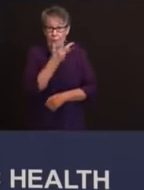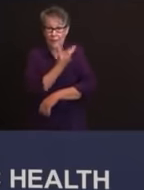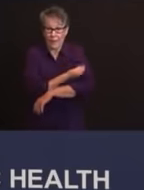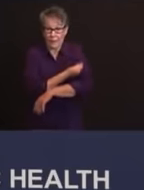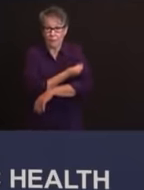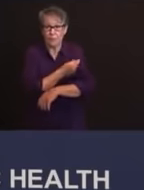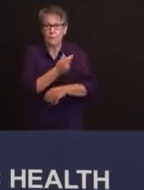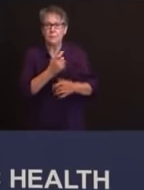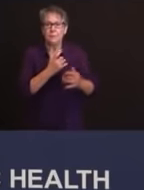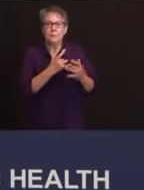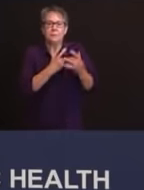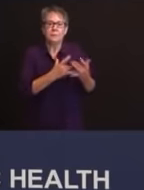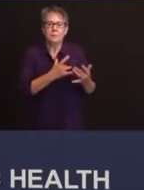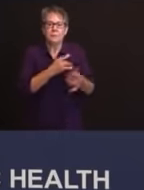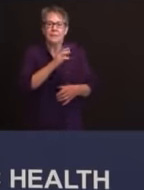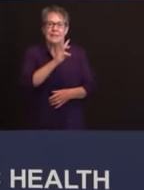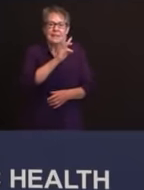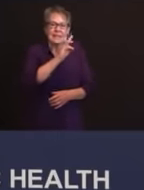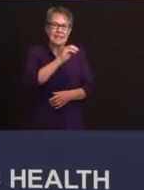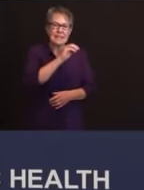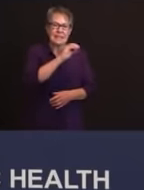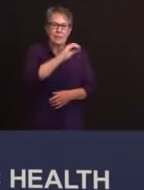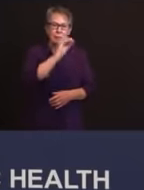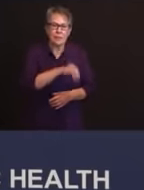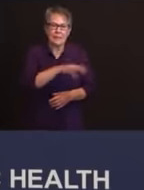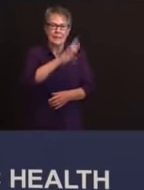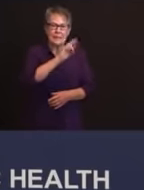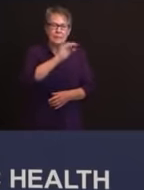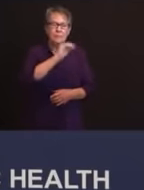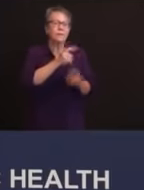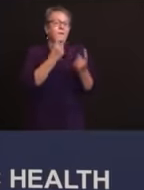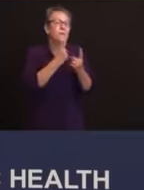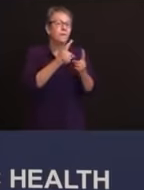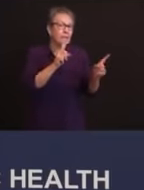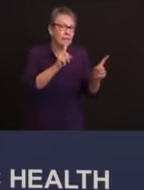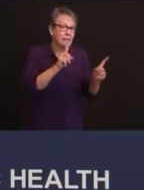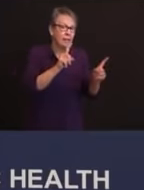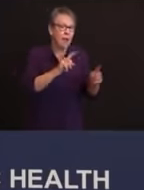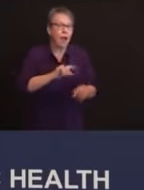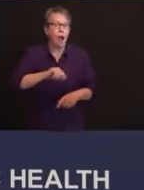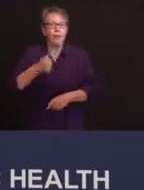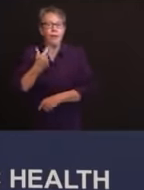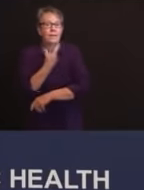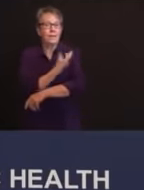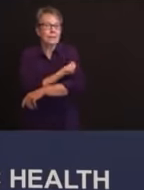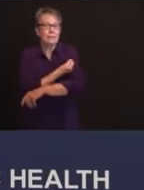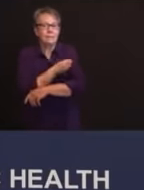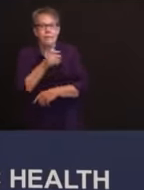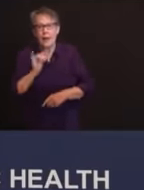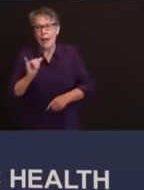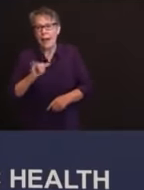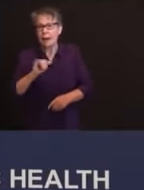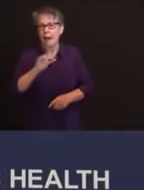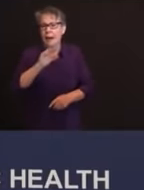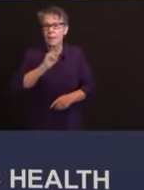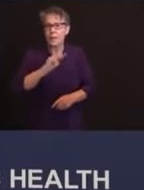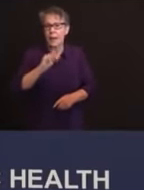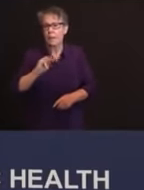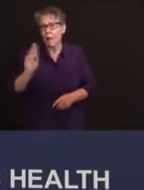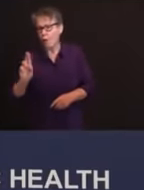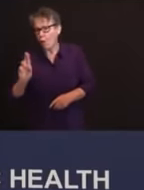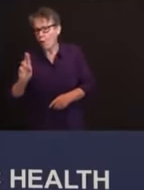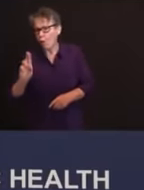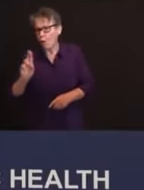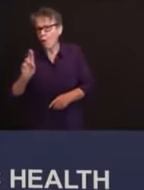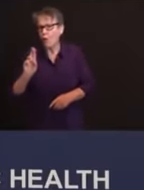The others were all in the 90s. Some MMR and others that were up in the 90s. Is that right? And any other color